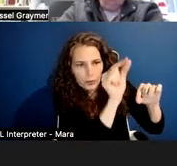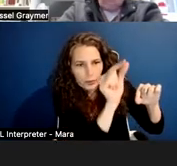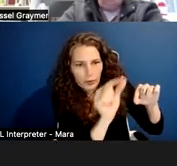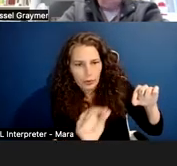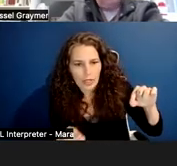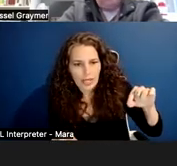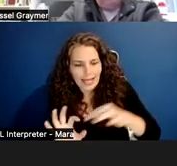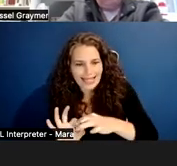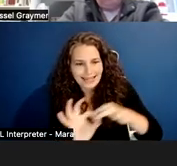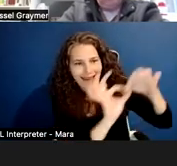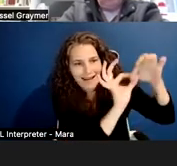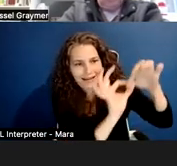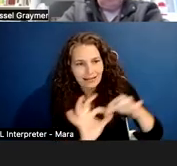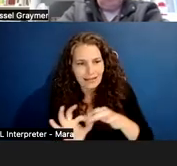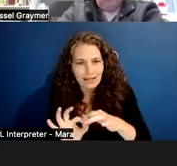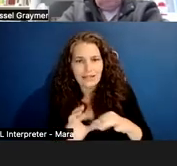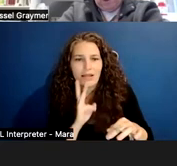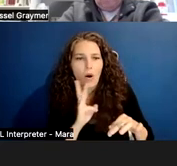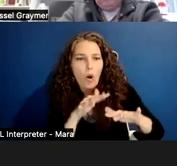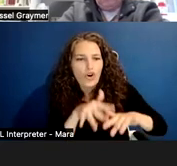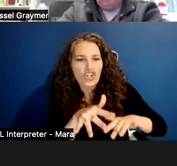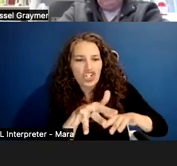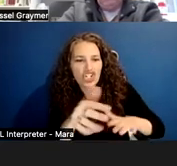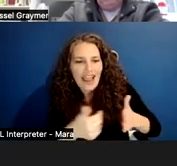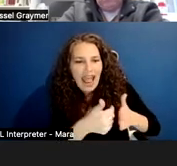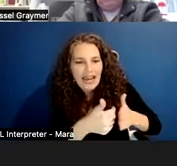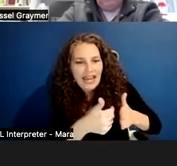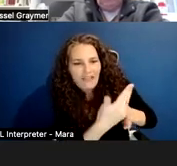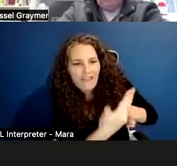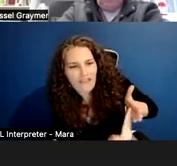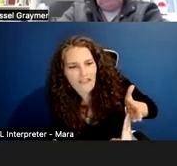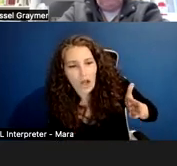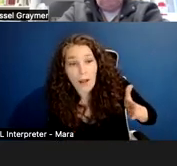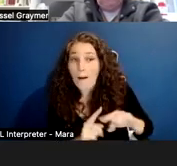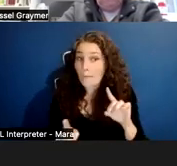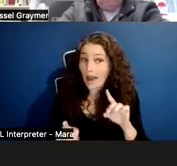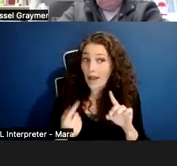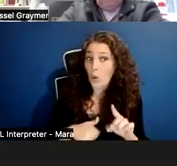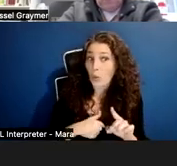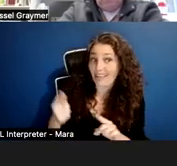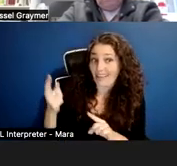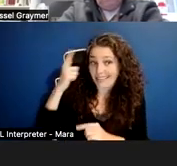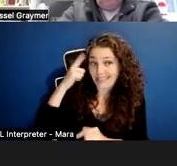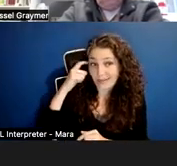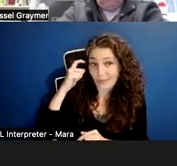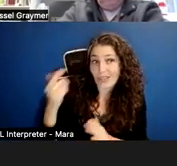fault, but as we just discussed, perhaps there's a new strand of the oceanic fault